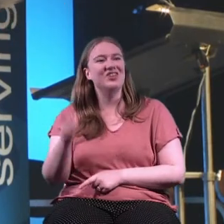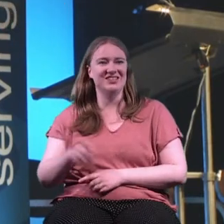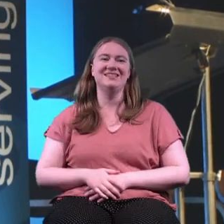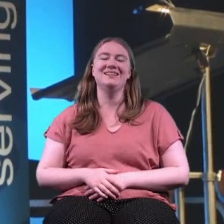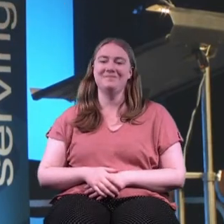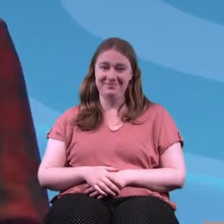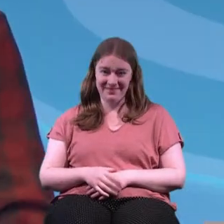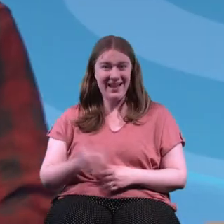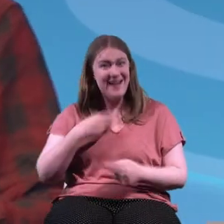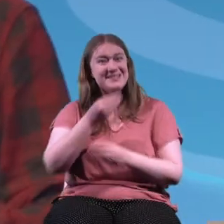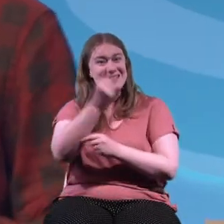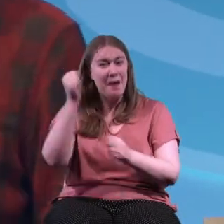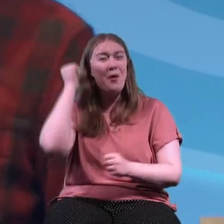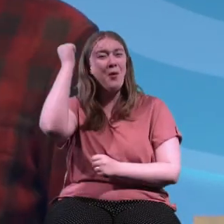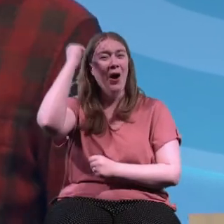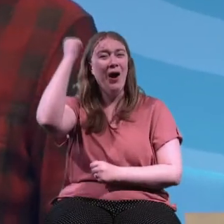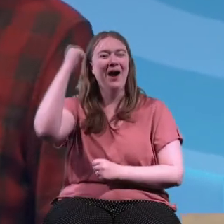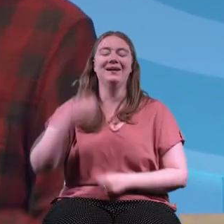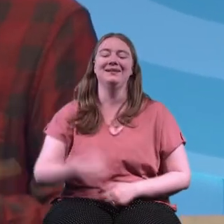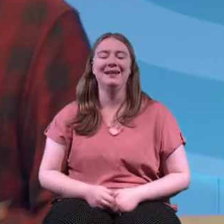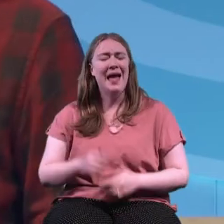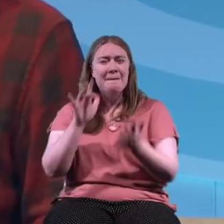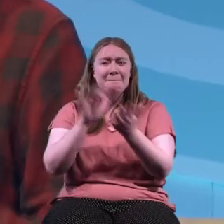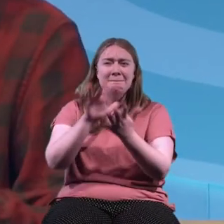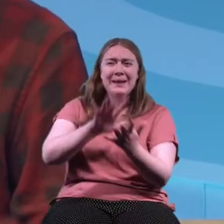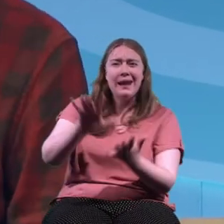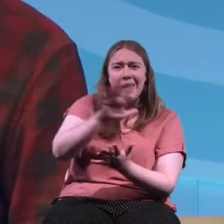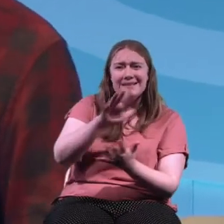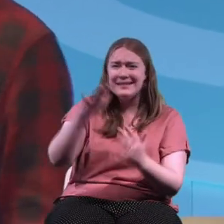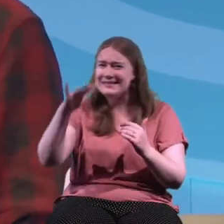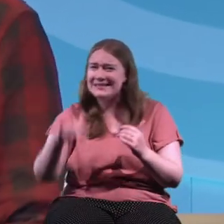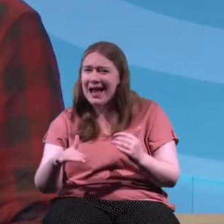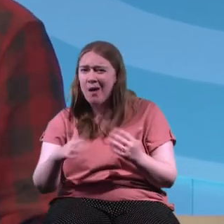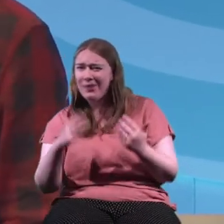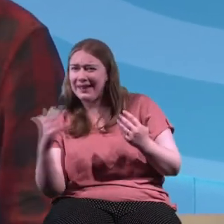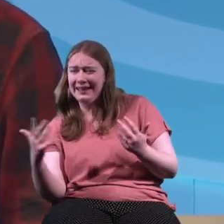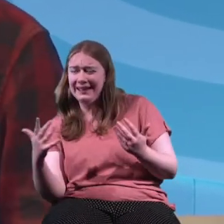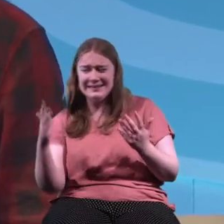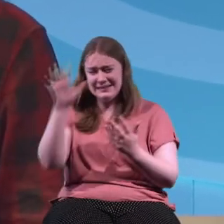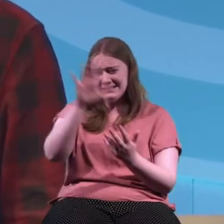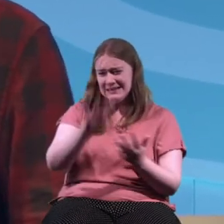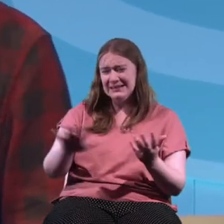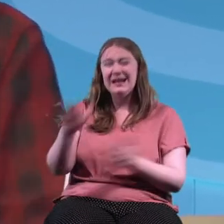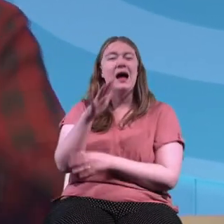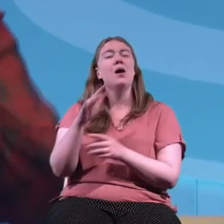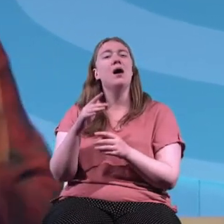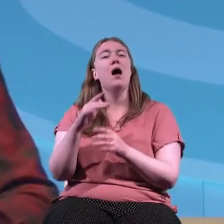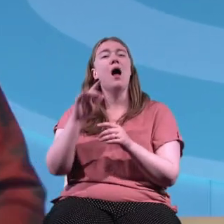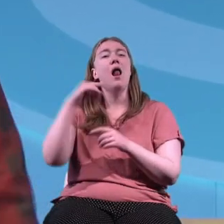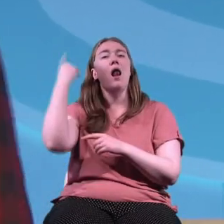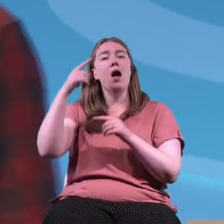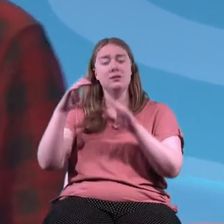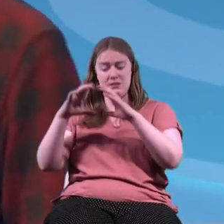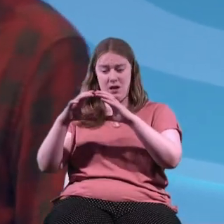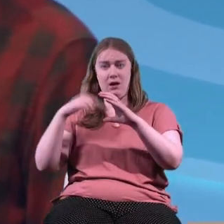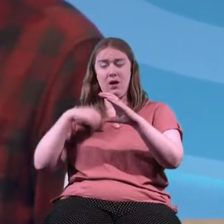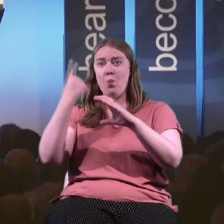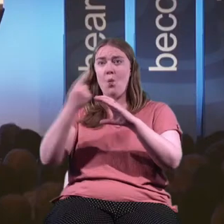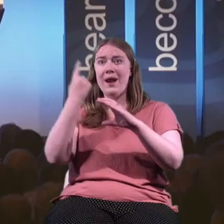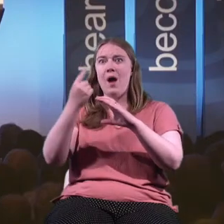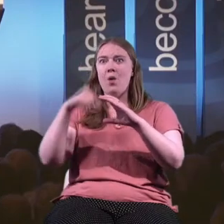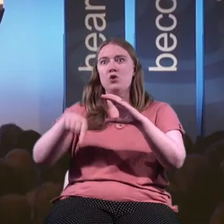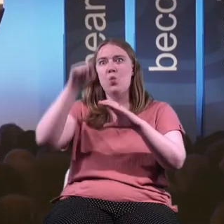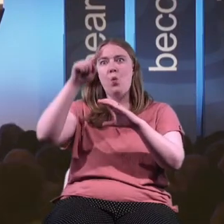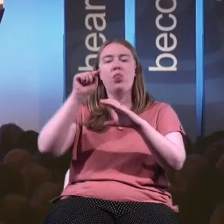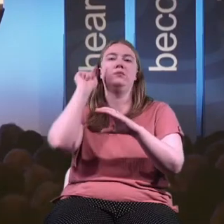nobody knows where that is, really. It's sort of... Is it the Midlands? Is it south? Is it east? It's kind of an hour north of London, if anyone's interested. Okay. Well,